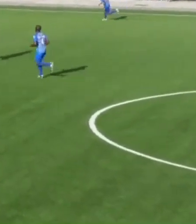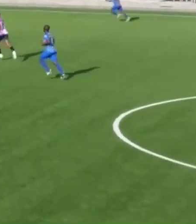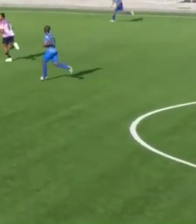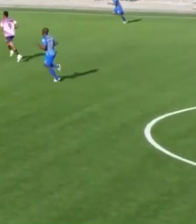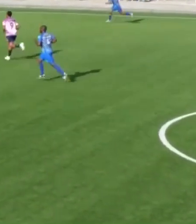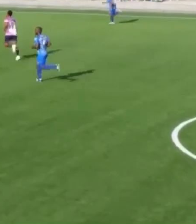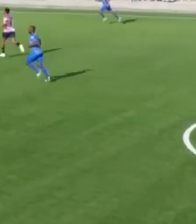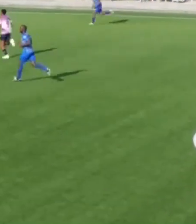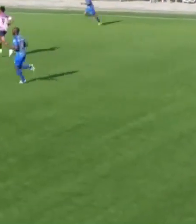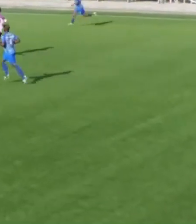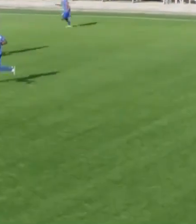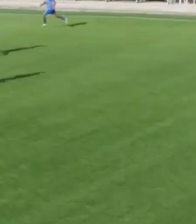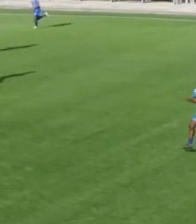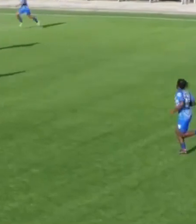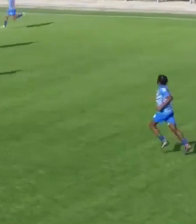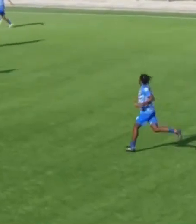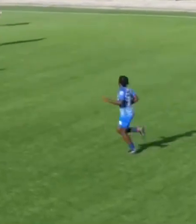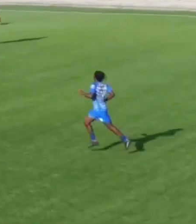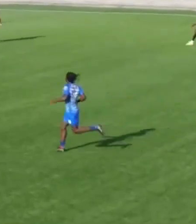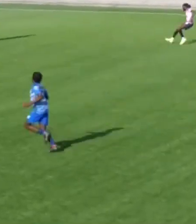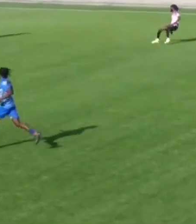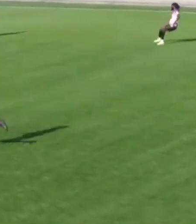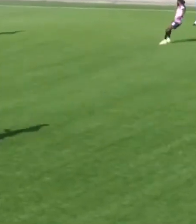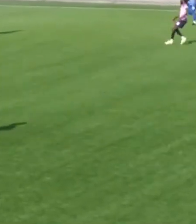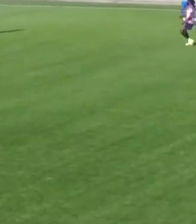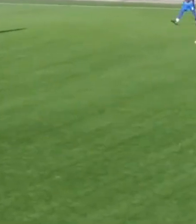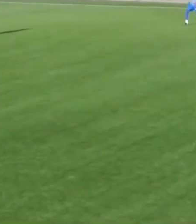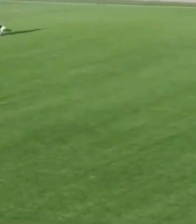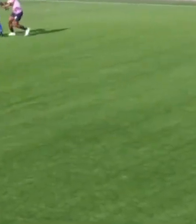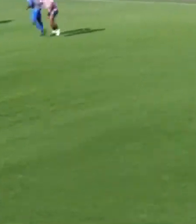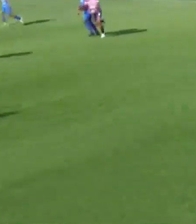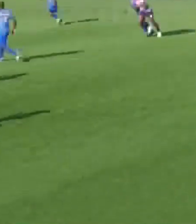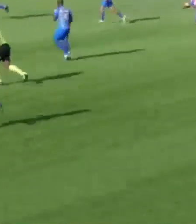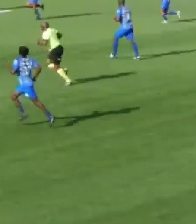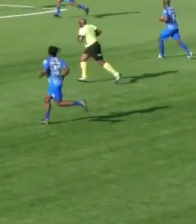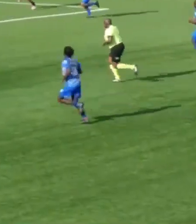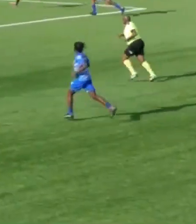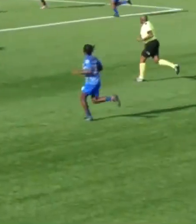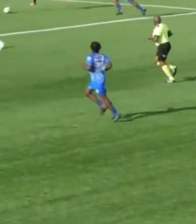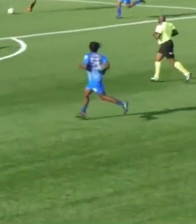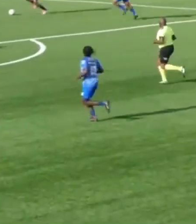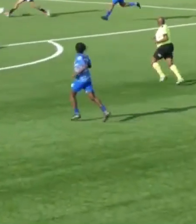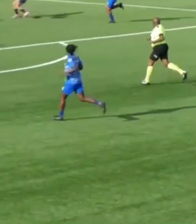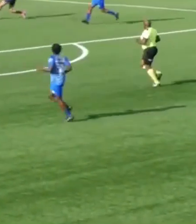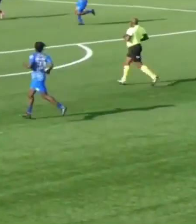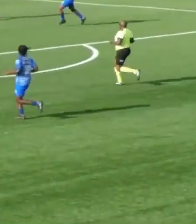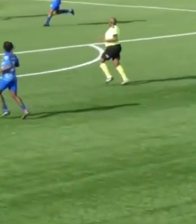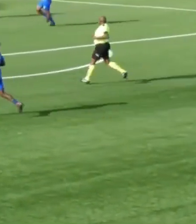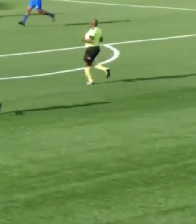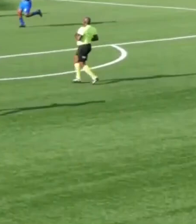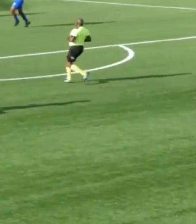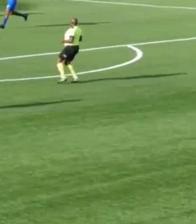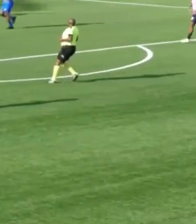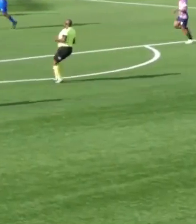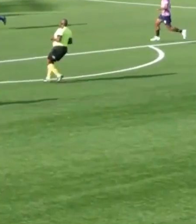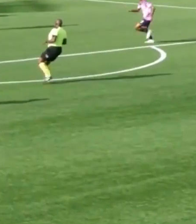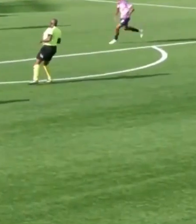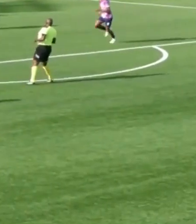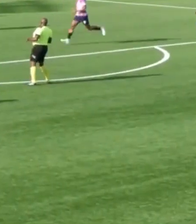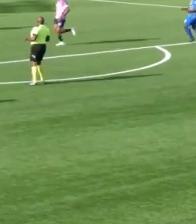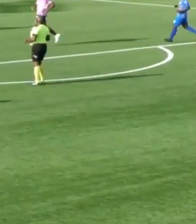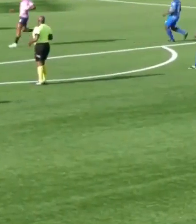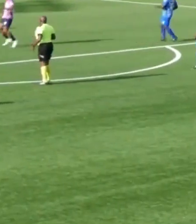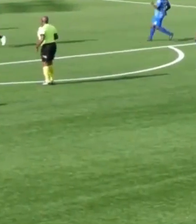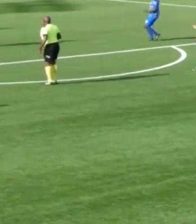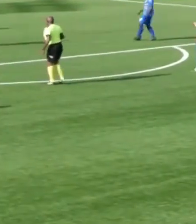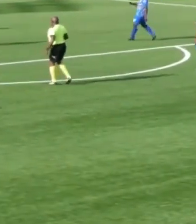playing Ellerton. In this early fixture, Ellerton should have opened the scoring in the first half. However, goalkeeper Greg Jones was